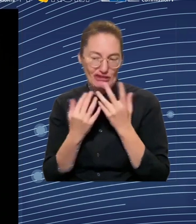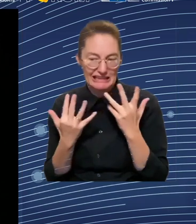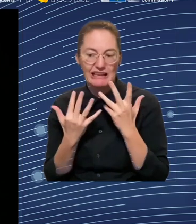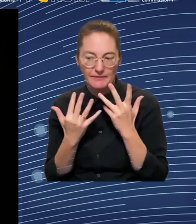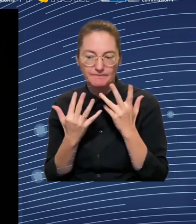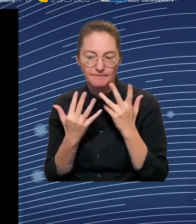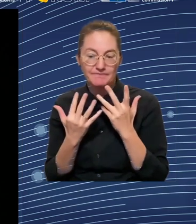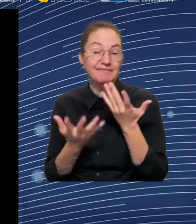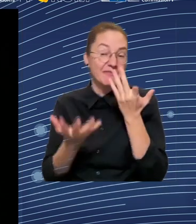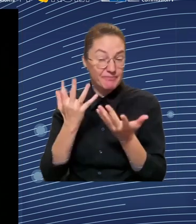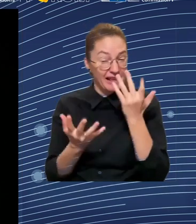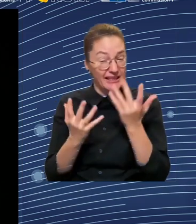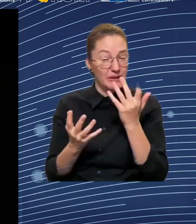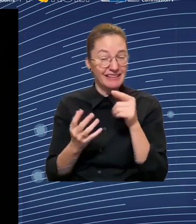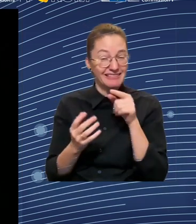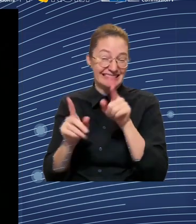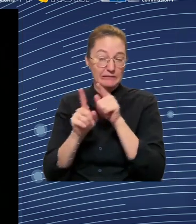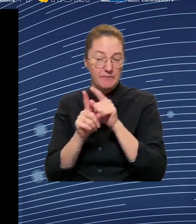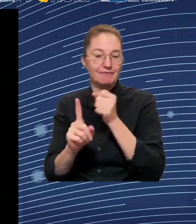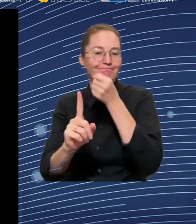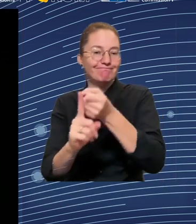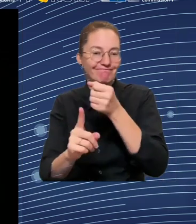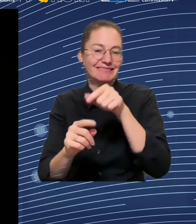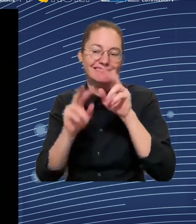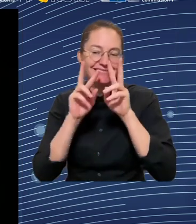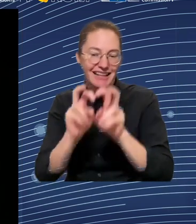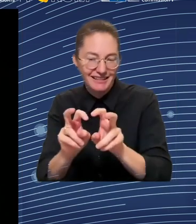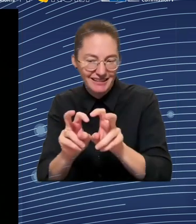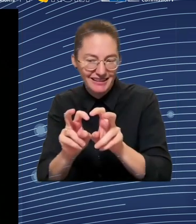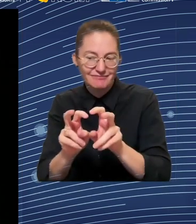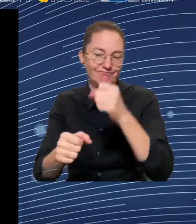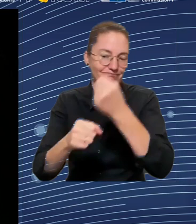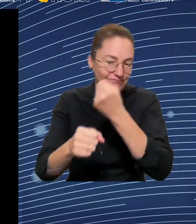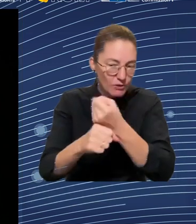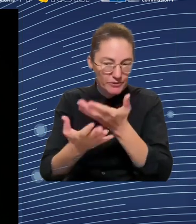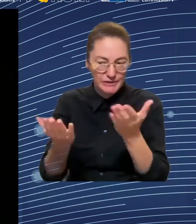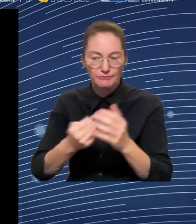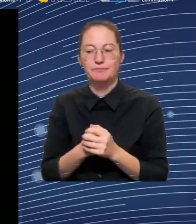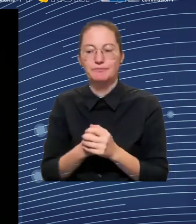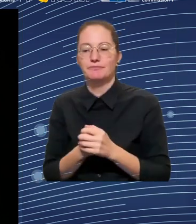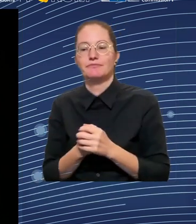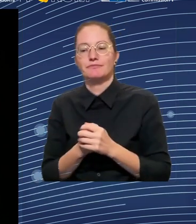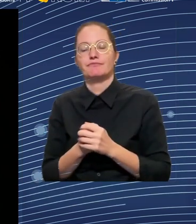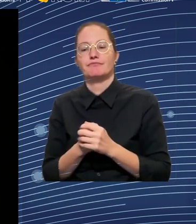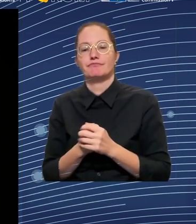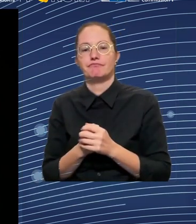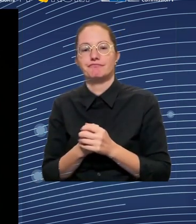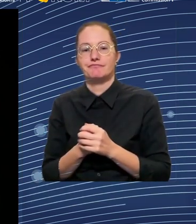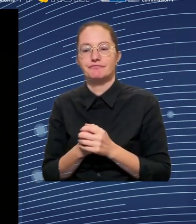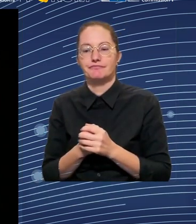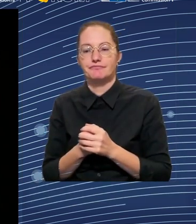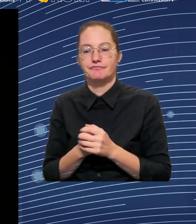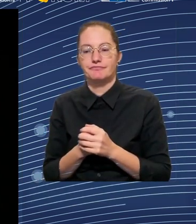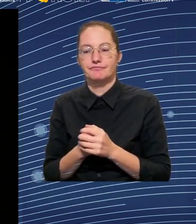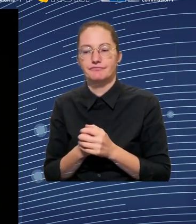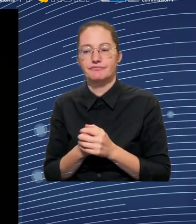the study fields or maybe occupation, but also about broader, let's say, surroundings. I have in